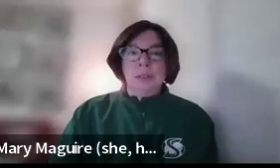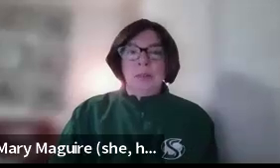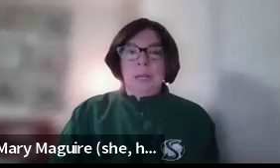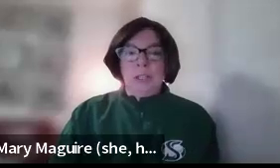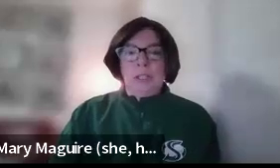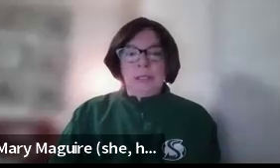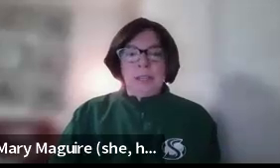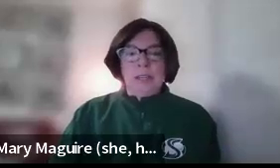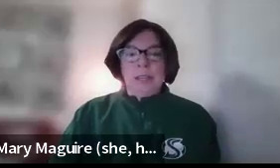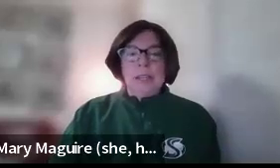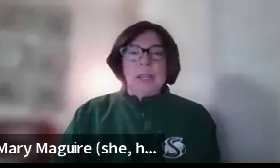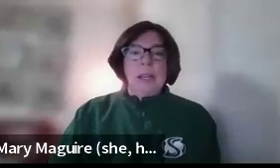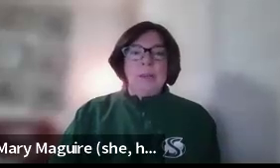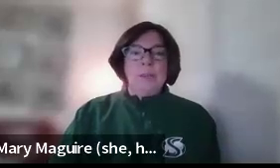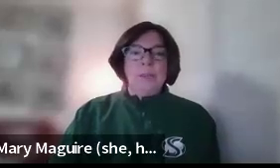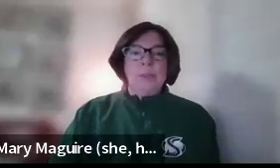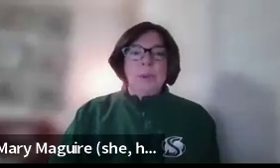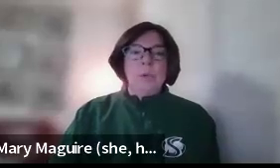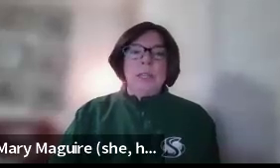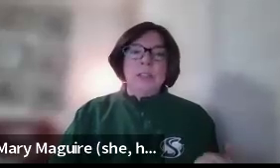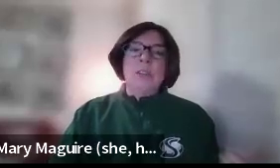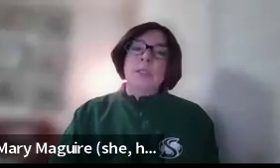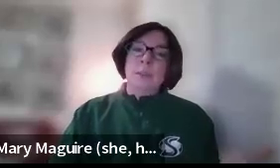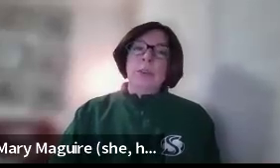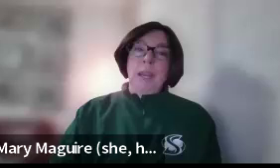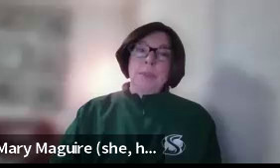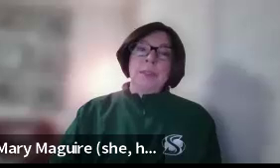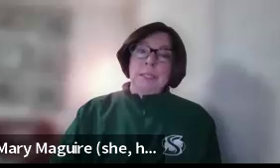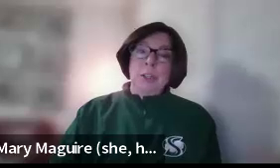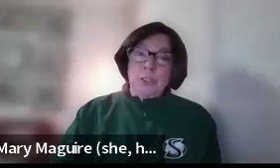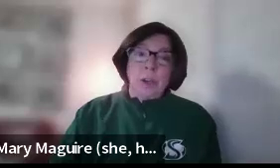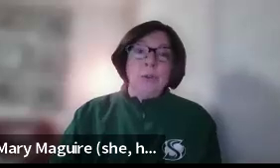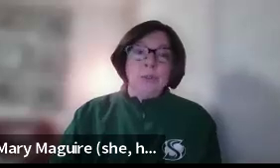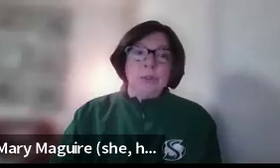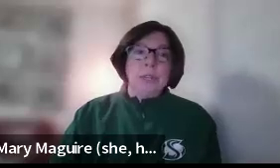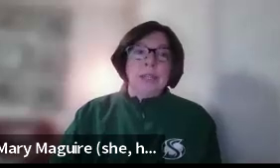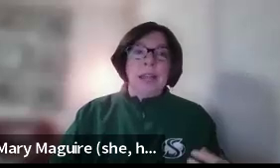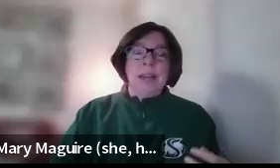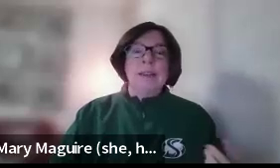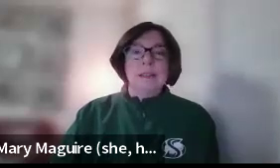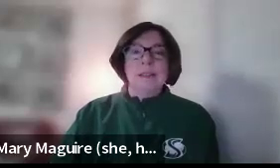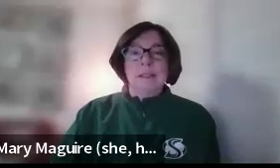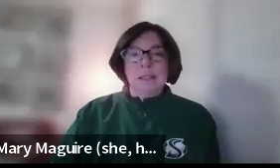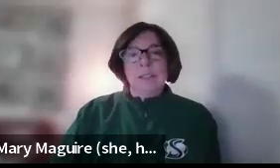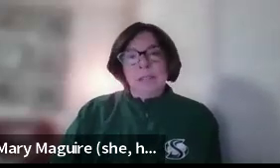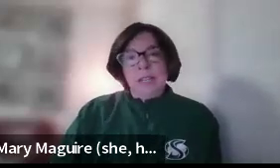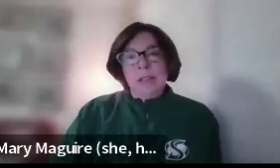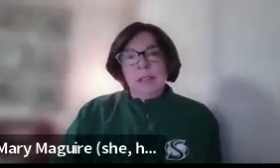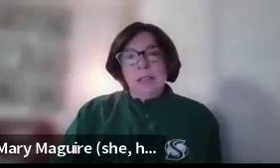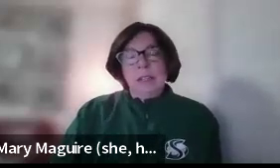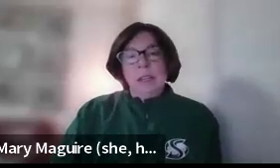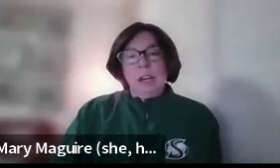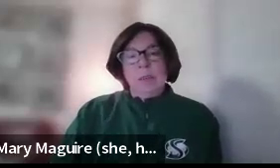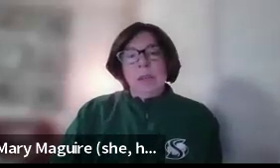you this information and say, we can do what some other campuses did years ago and add this